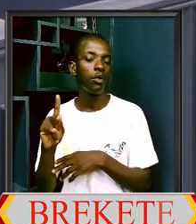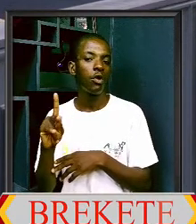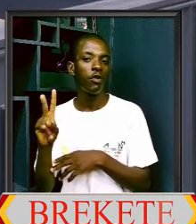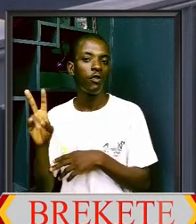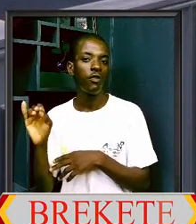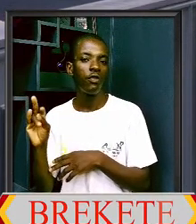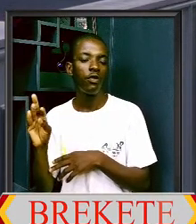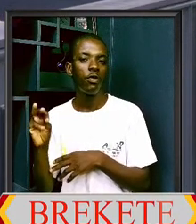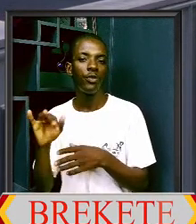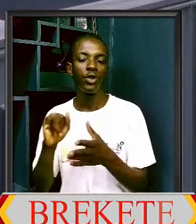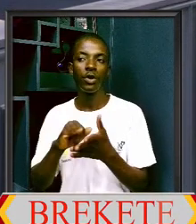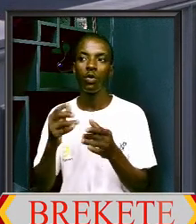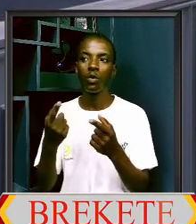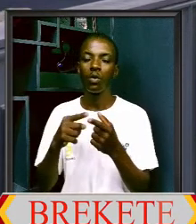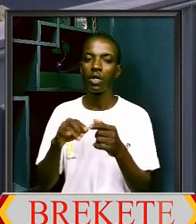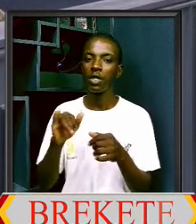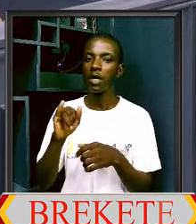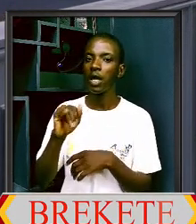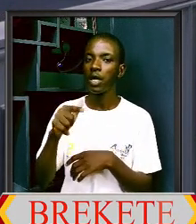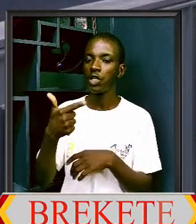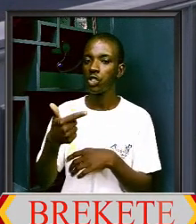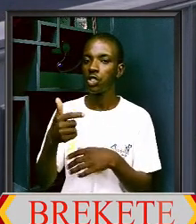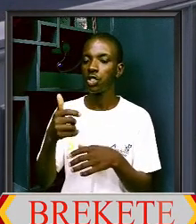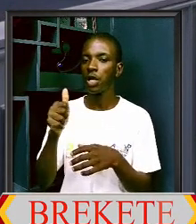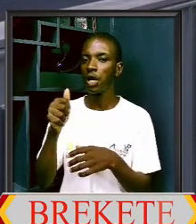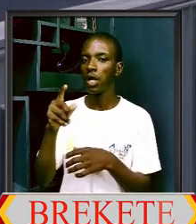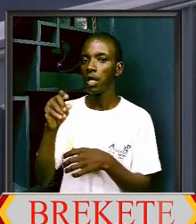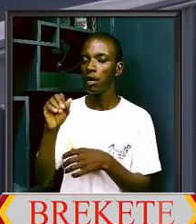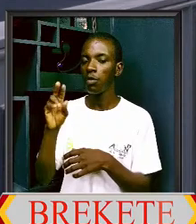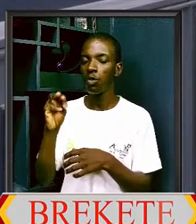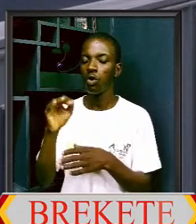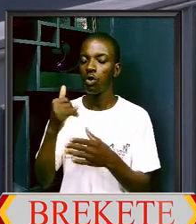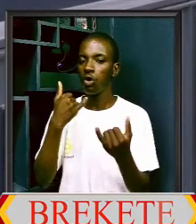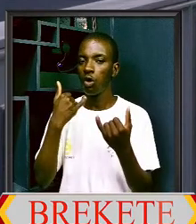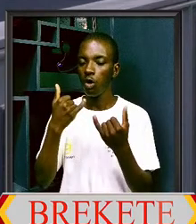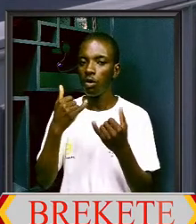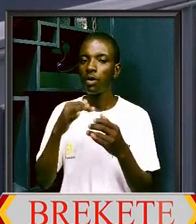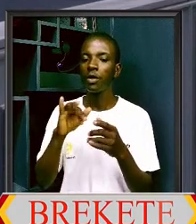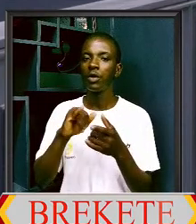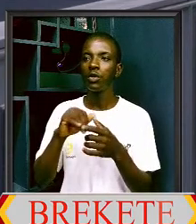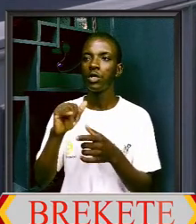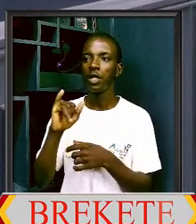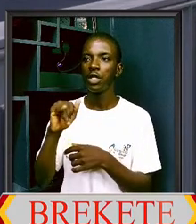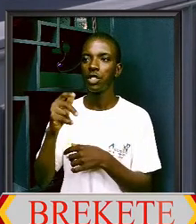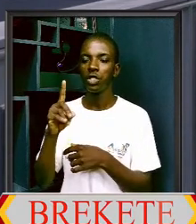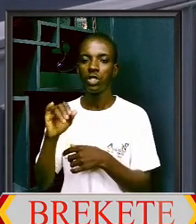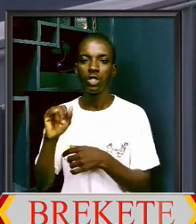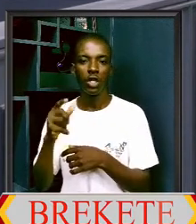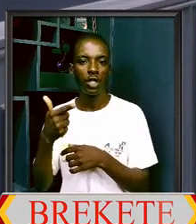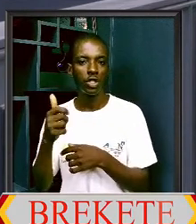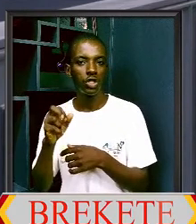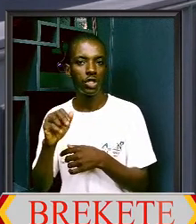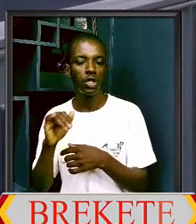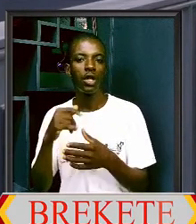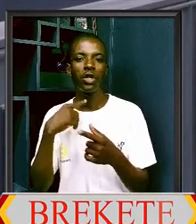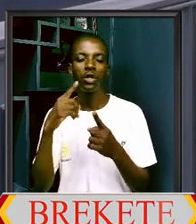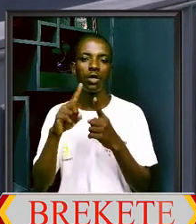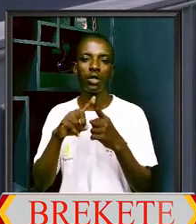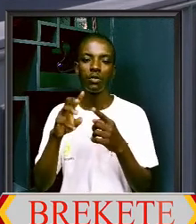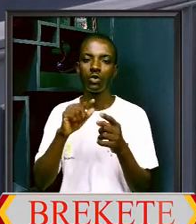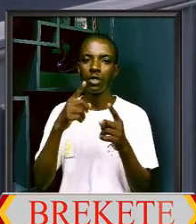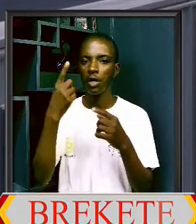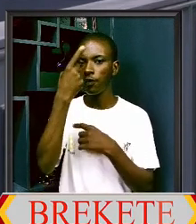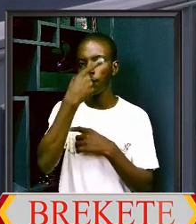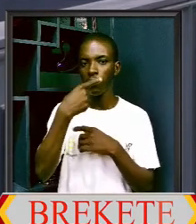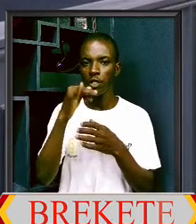query he was the one IG Adam called with d that time and D DLS and told them to